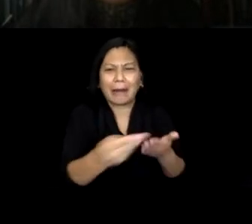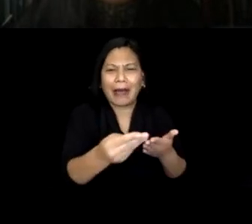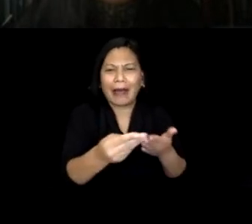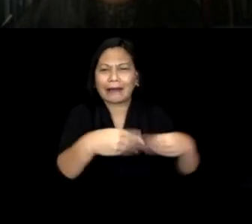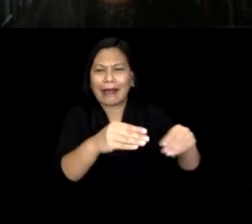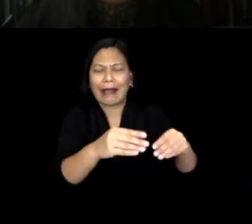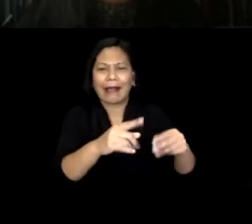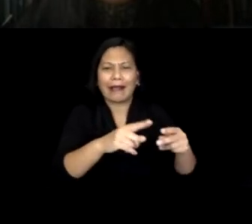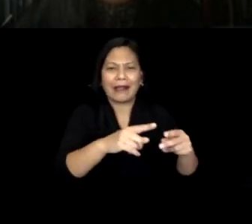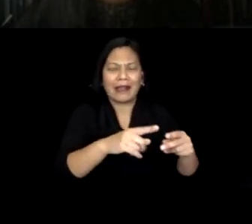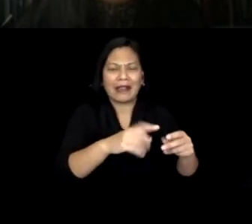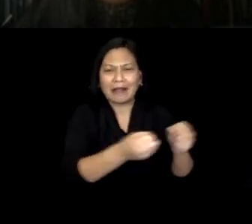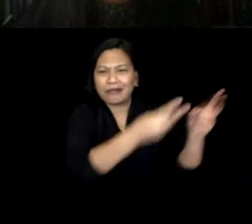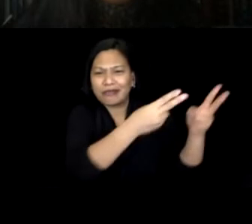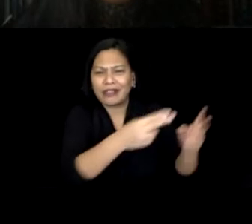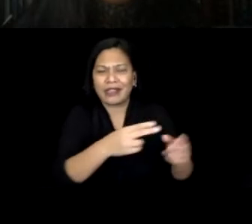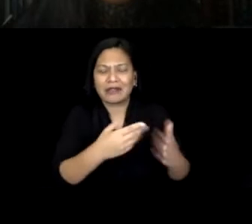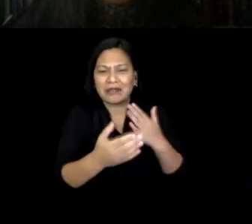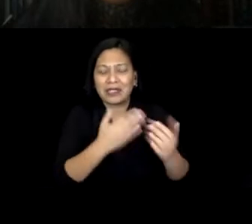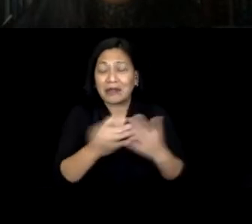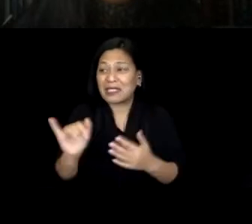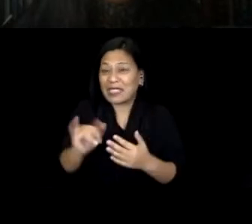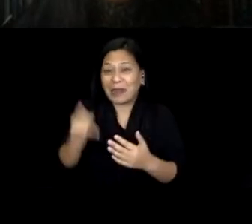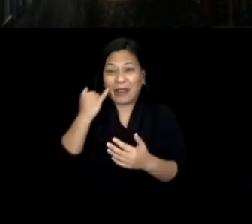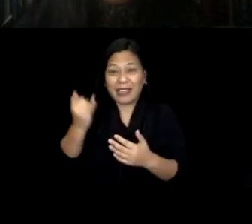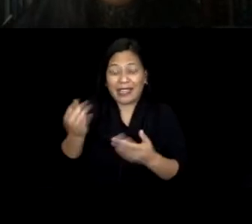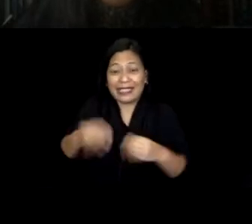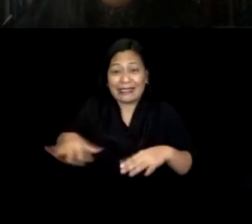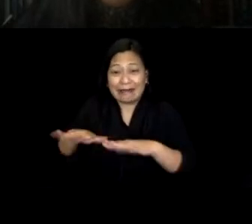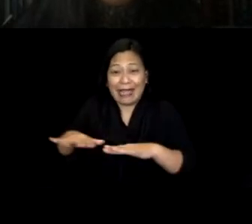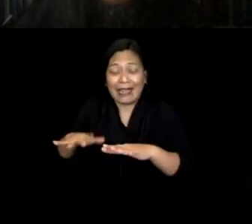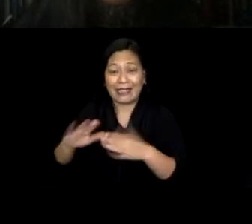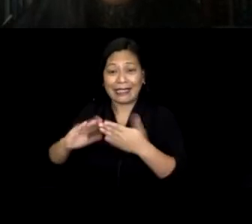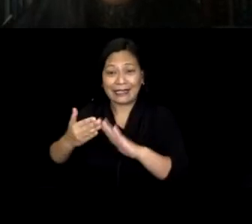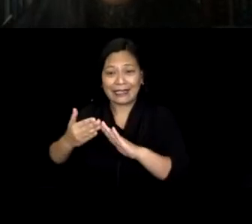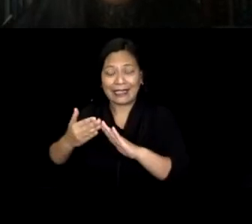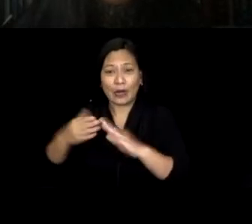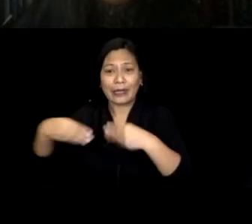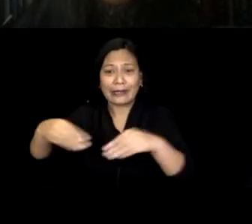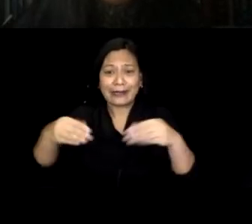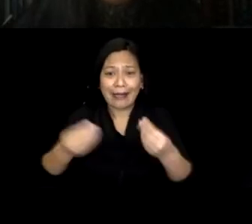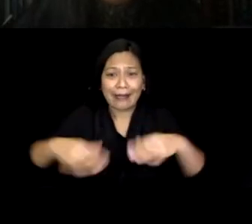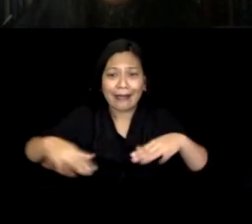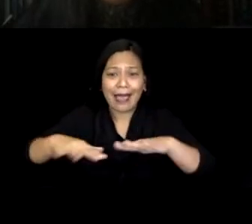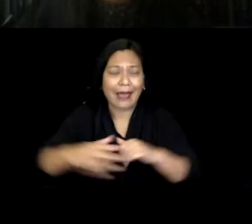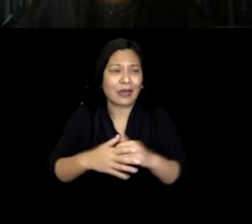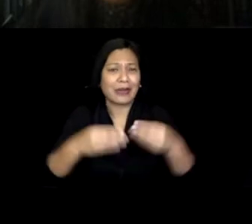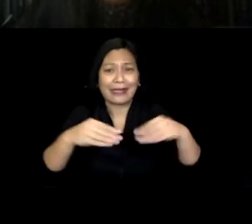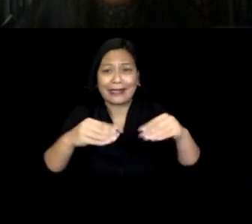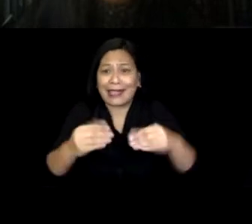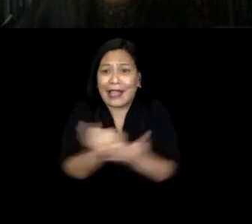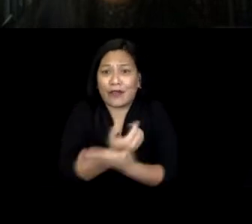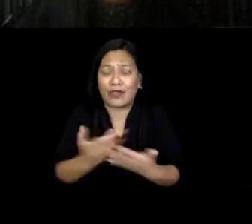even, how we sell a place, how we sell the city, how we sell how we sell everything, how